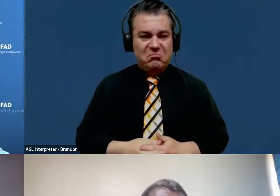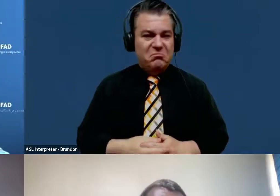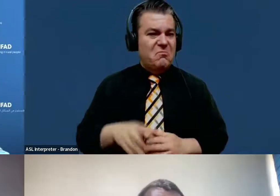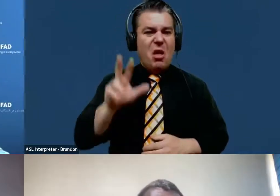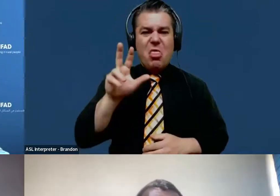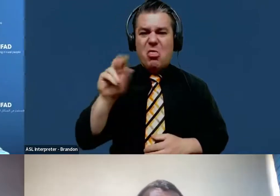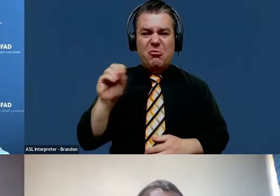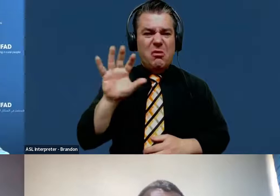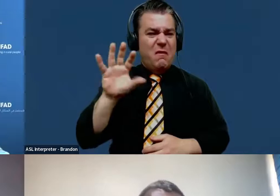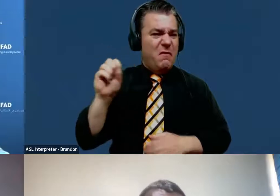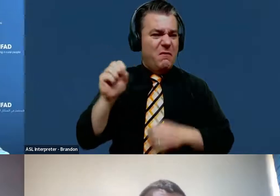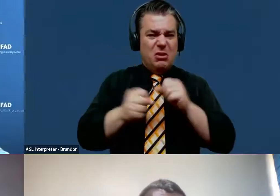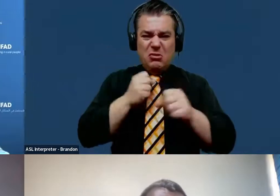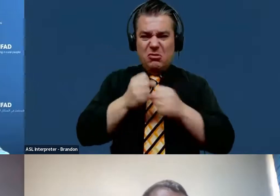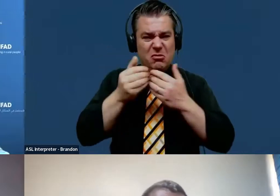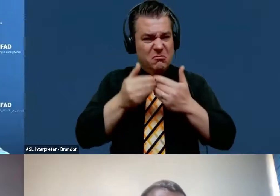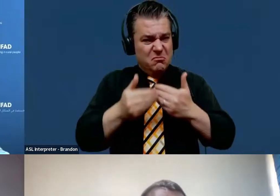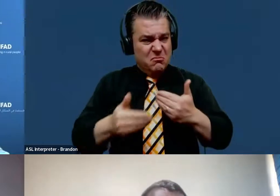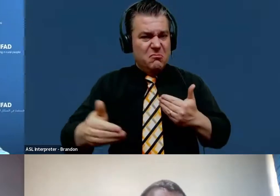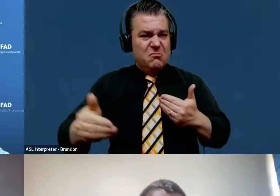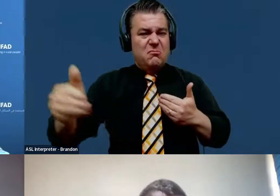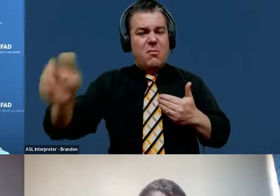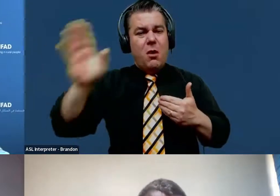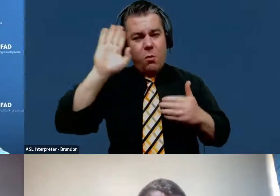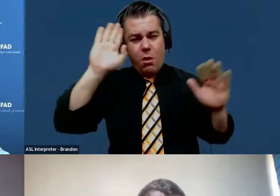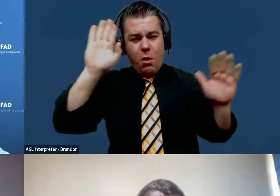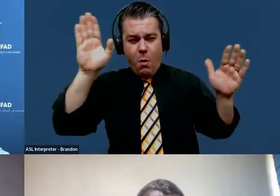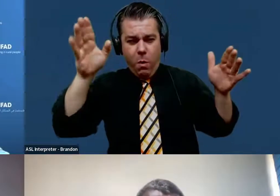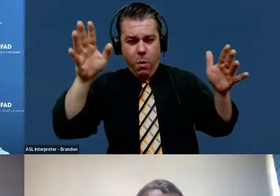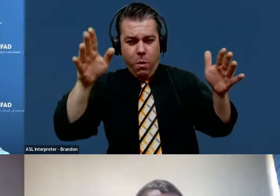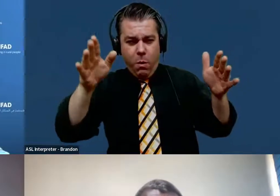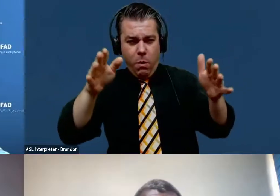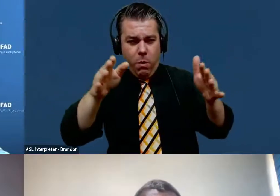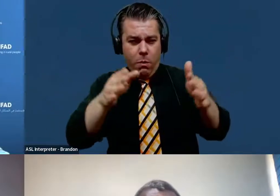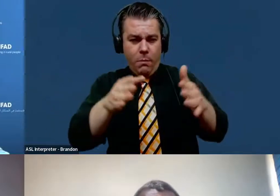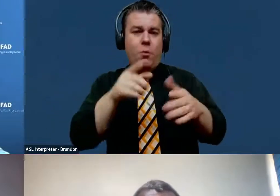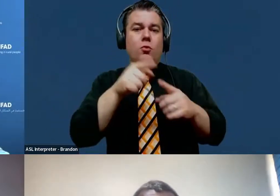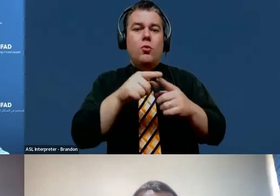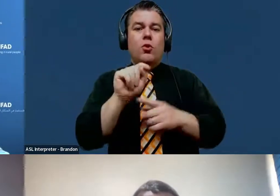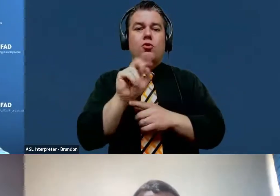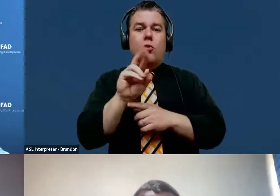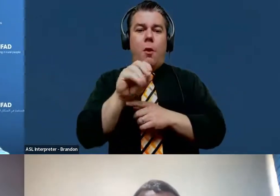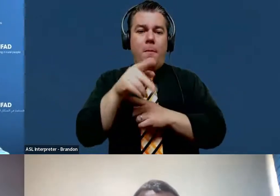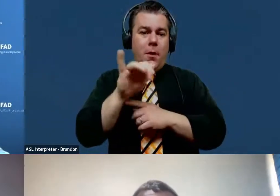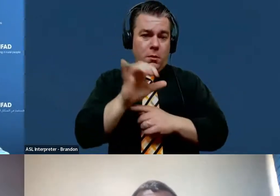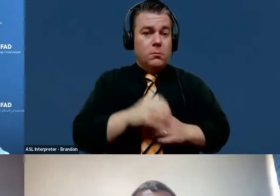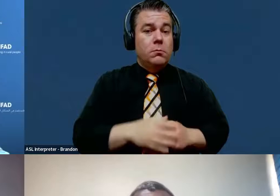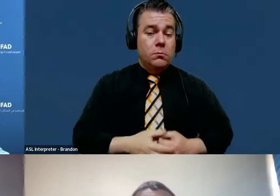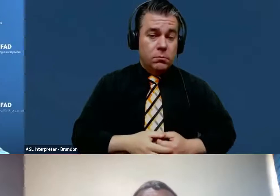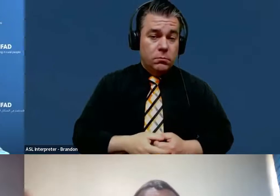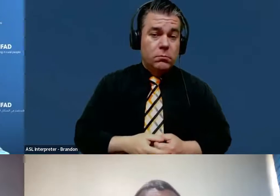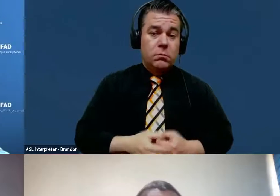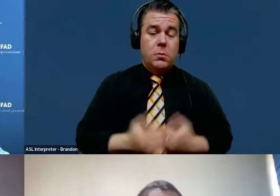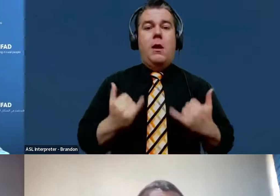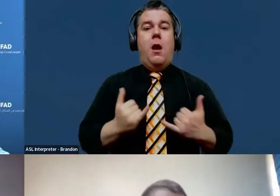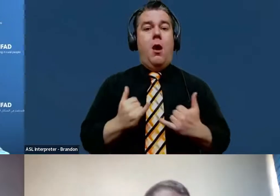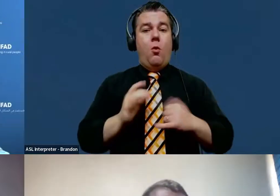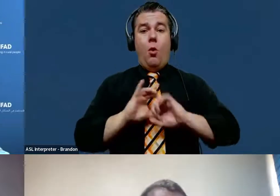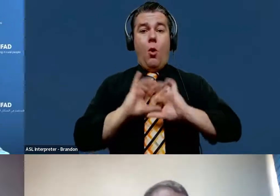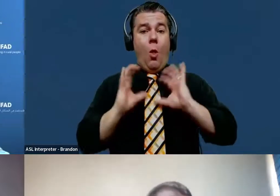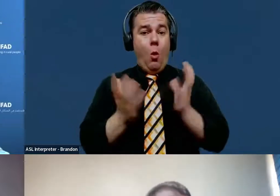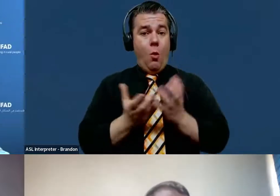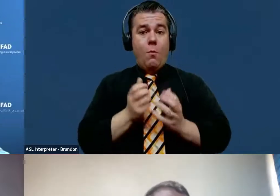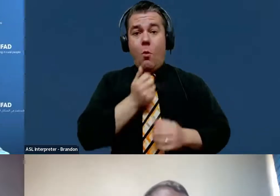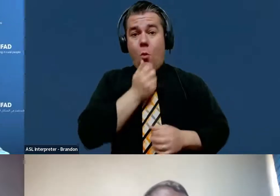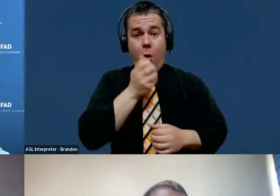years, it will be narrowed down within the tropic. Now, with the global warming, the bandwidth